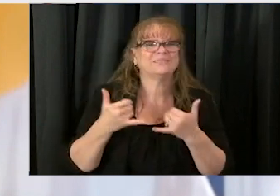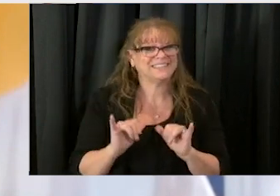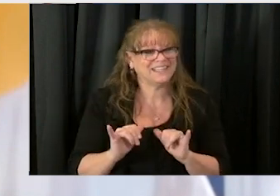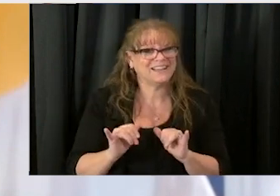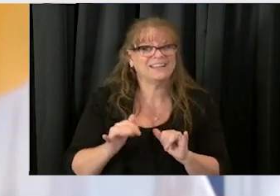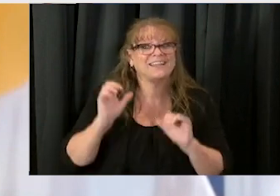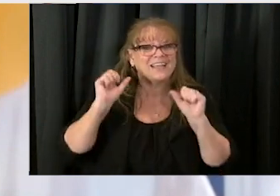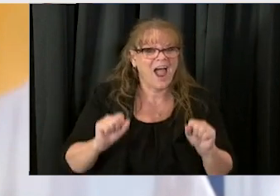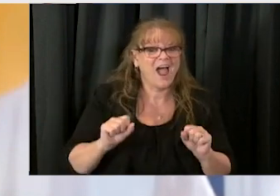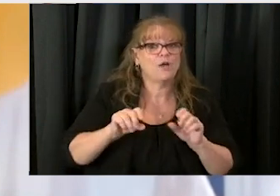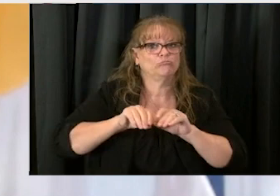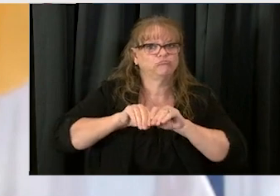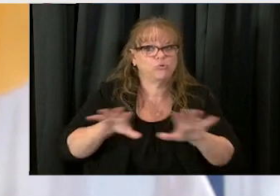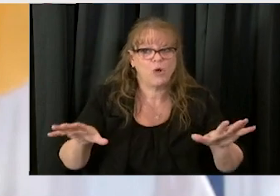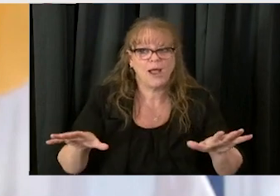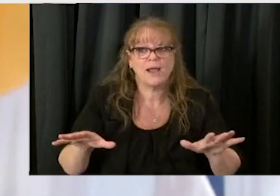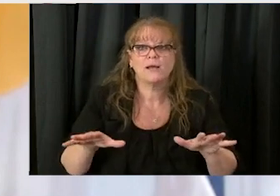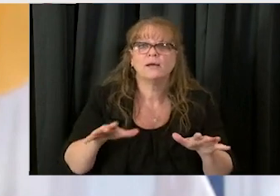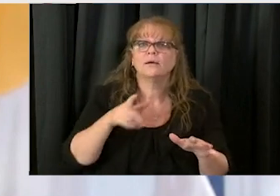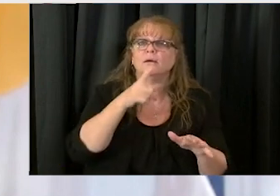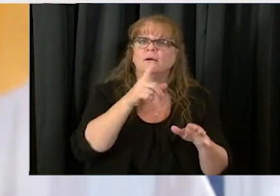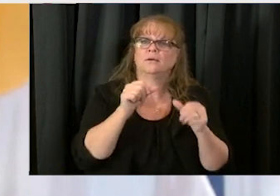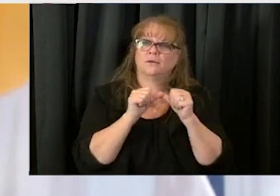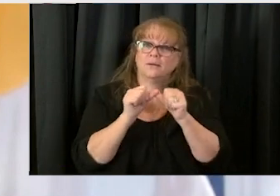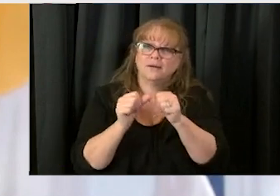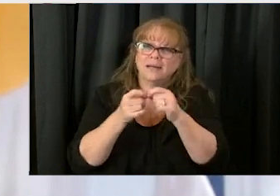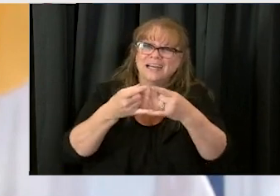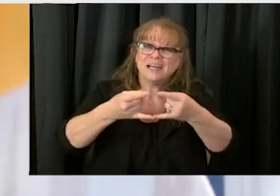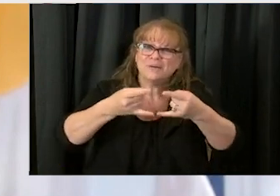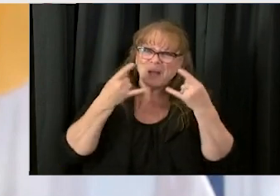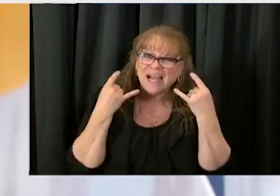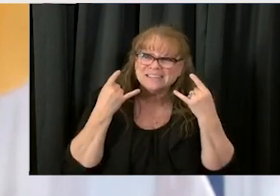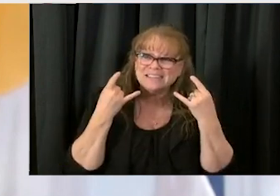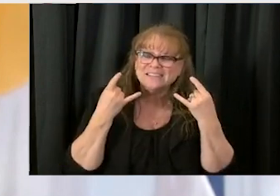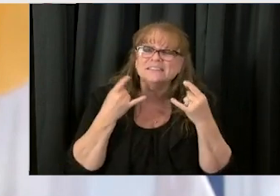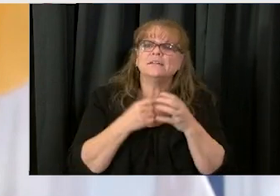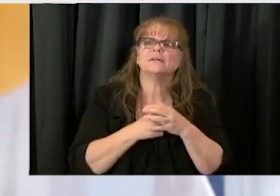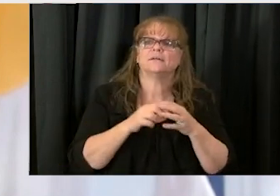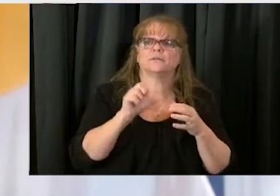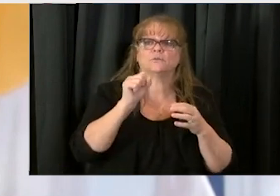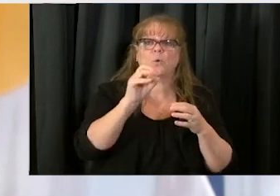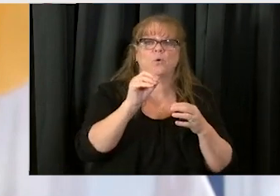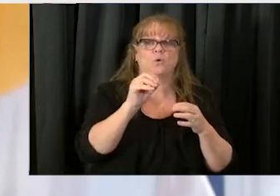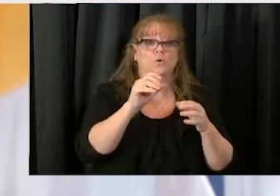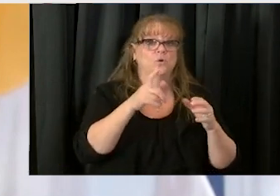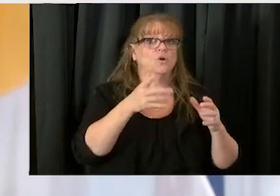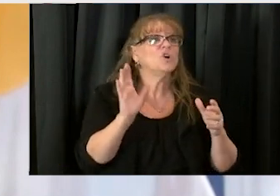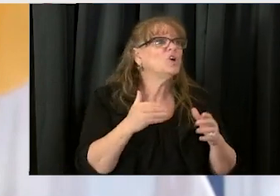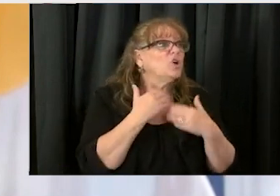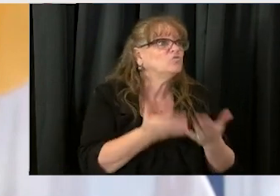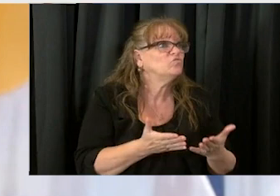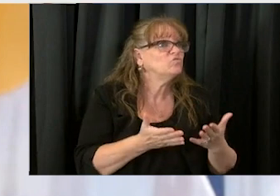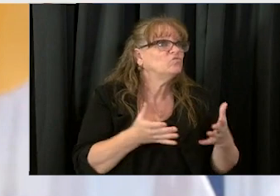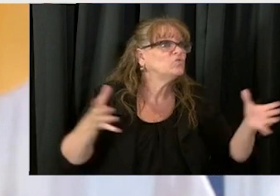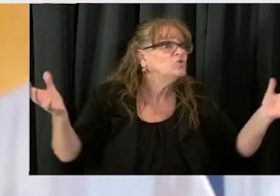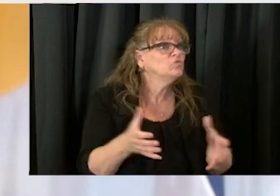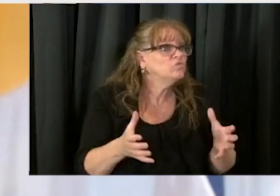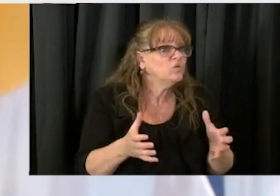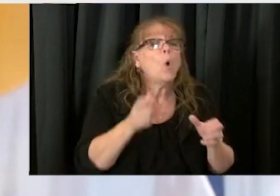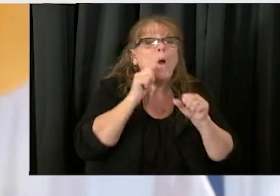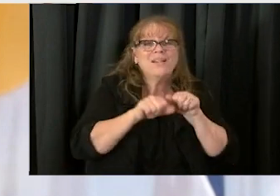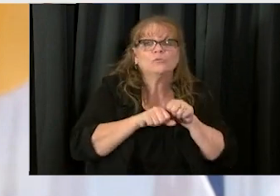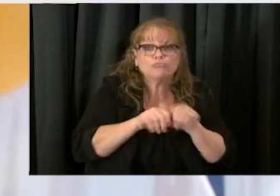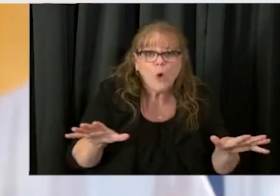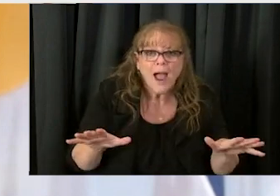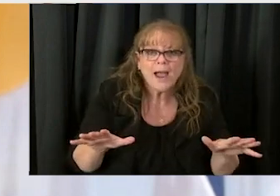spreads this virus rapidly. So I call upon the people of Colorado to avoid socializing with people outside of their homes, to wear masks around